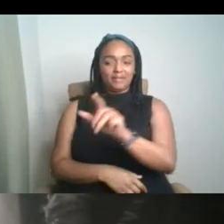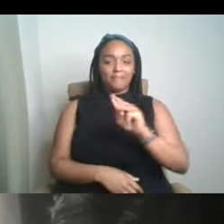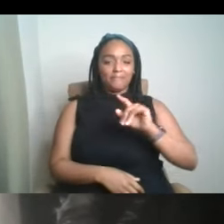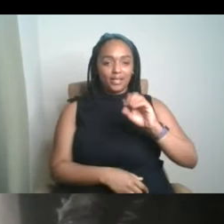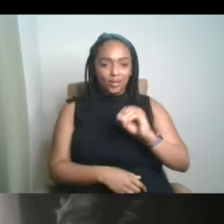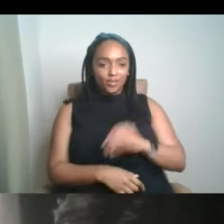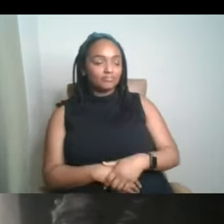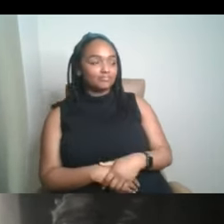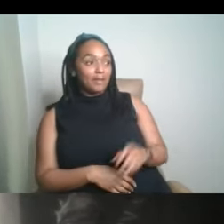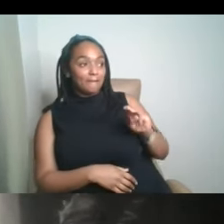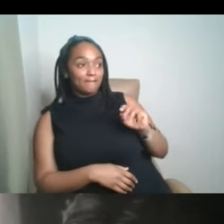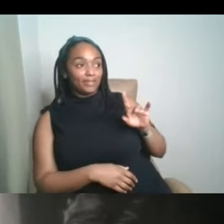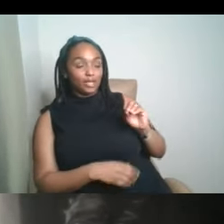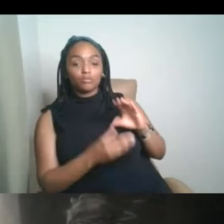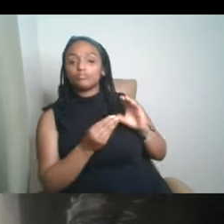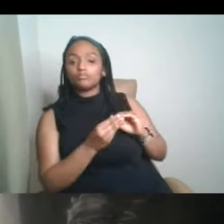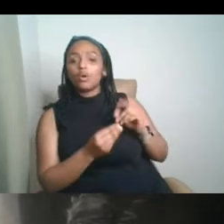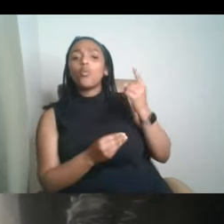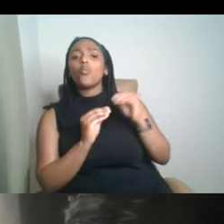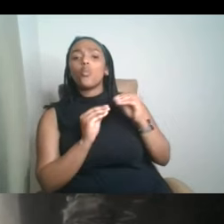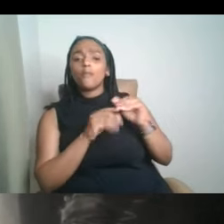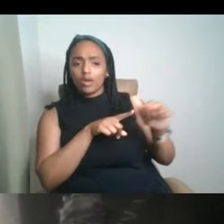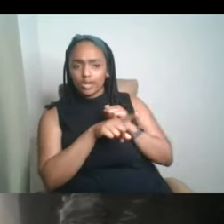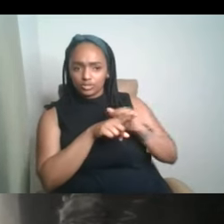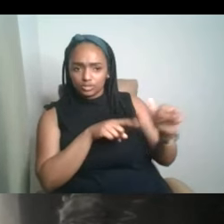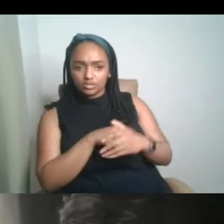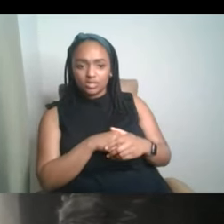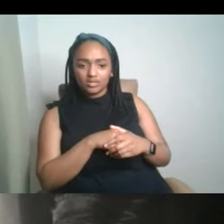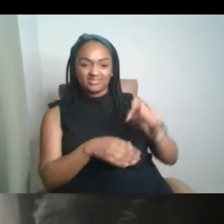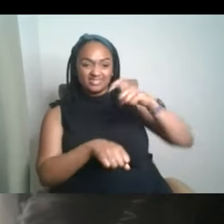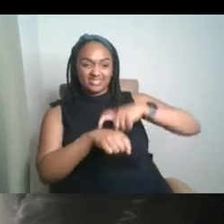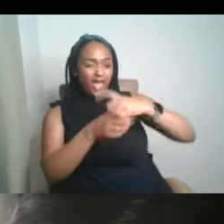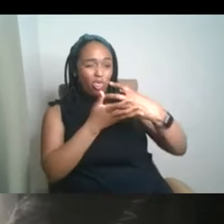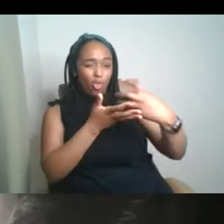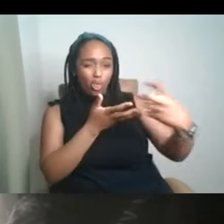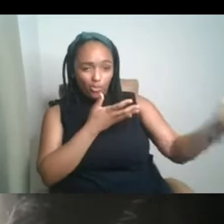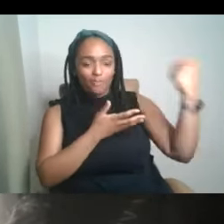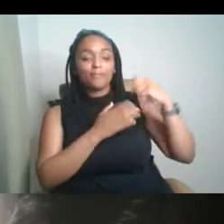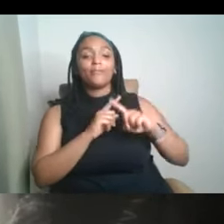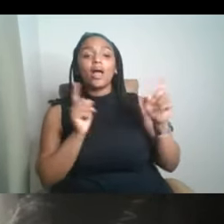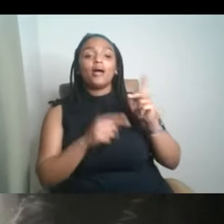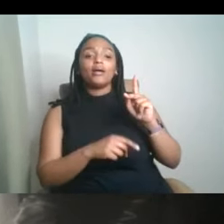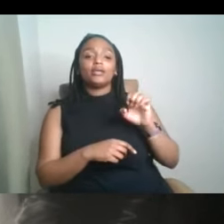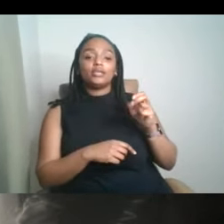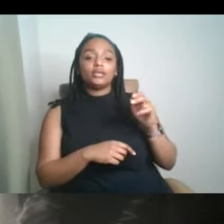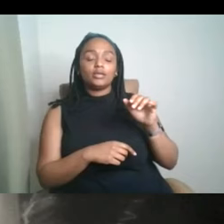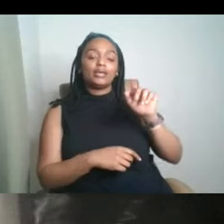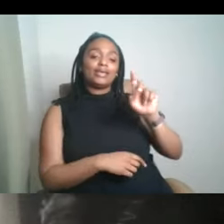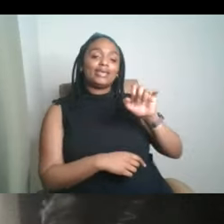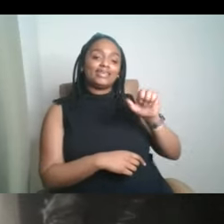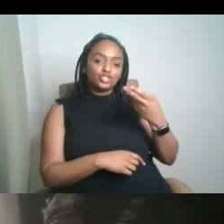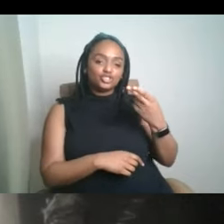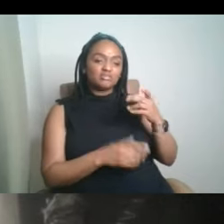We're going to do one more exercise, actually. We are almost out of time. And so actually, Keisha's going to lead us in one more